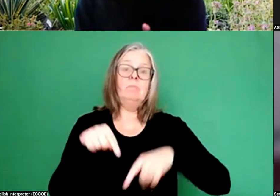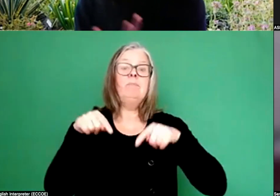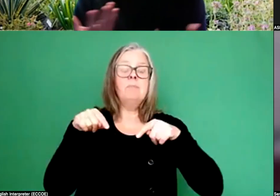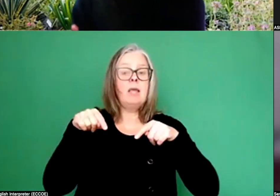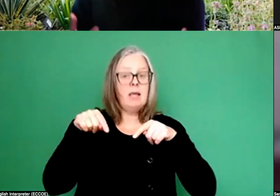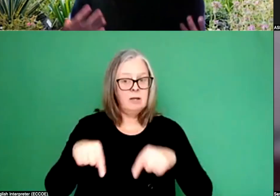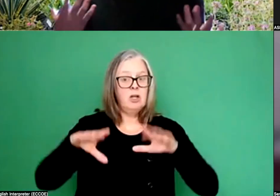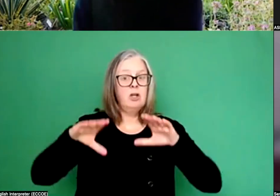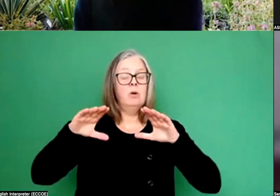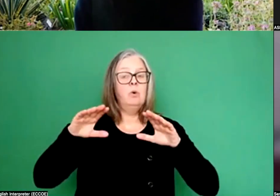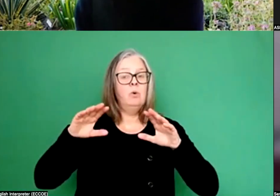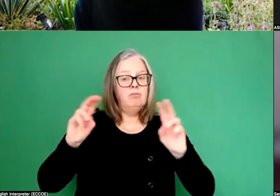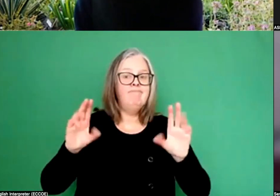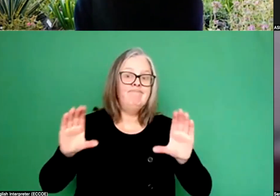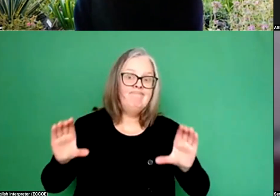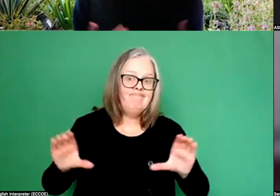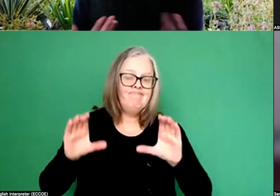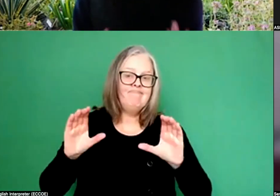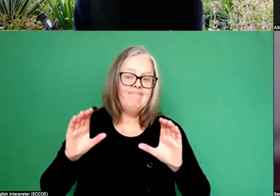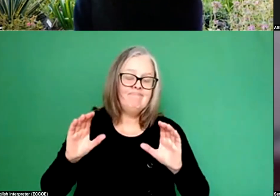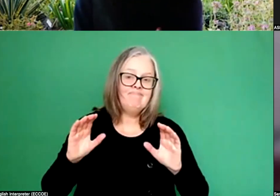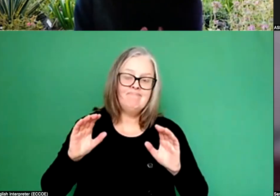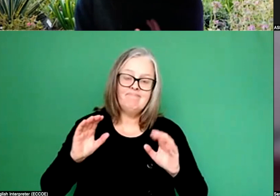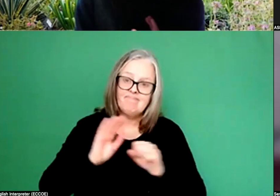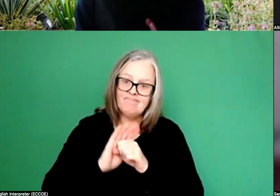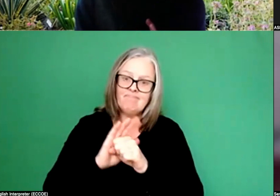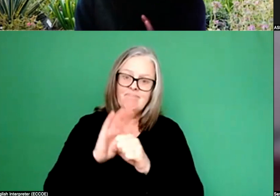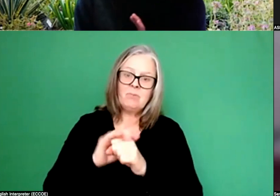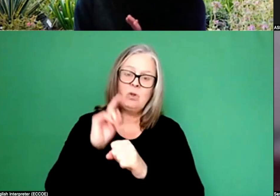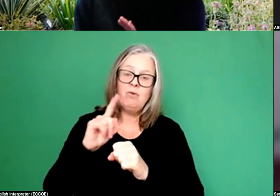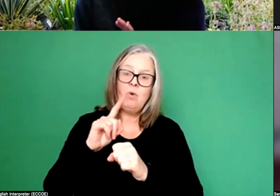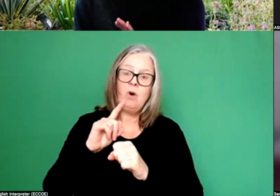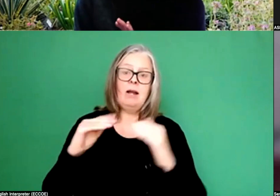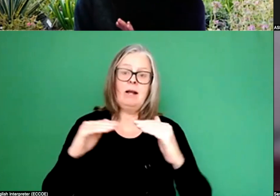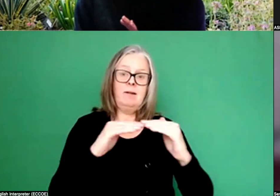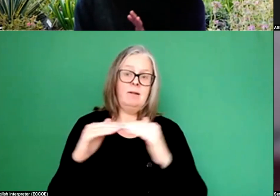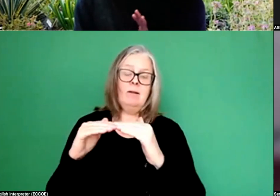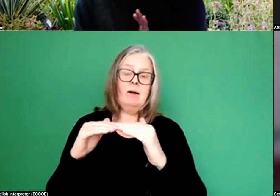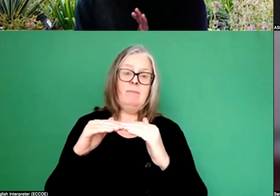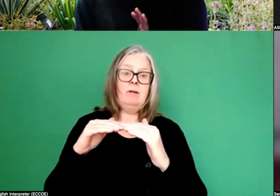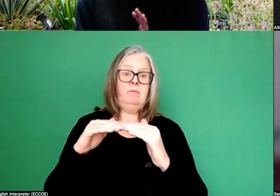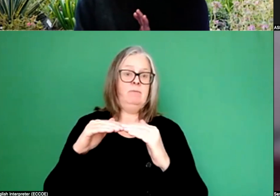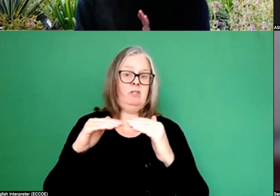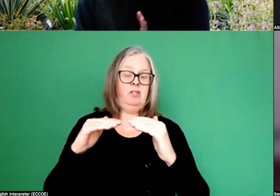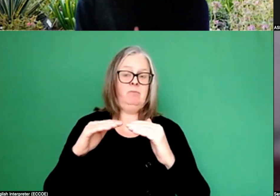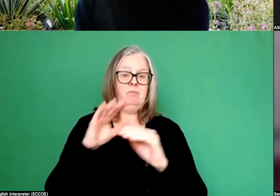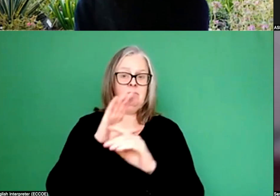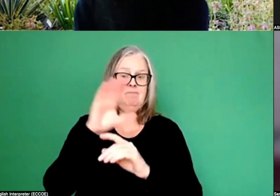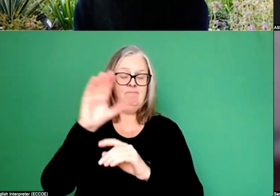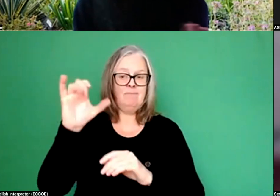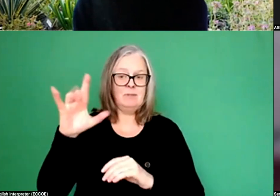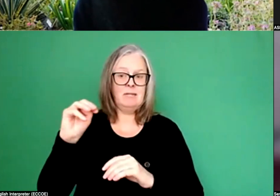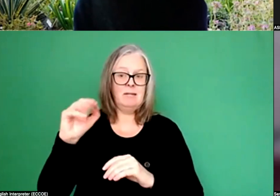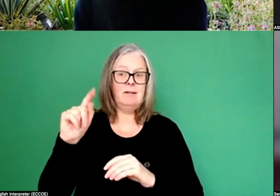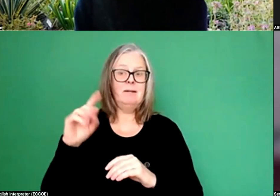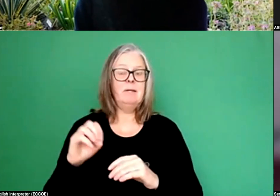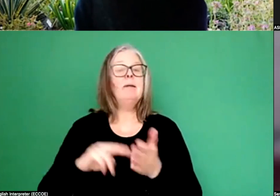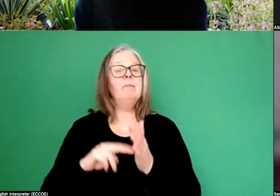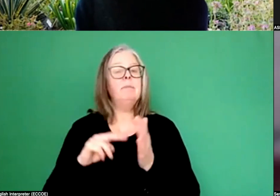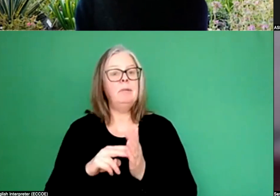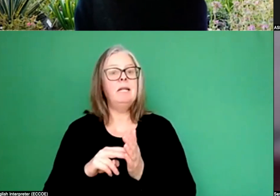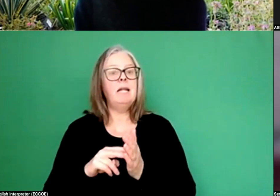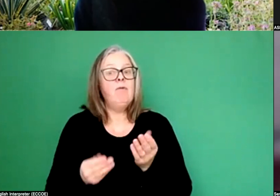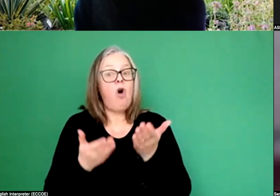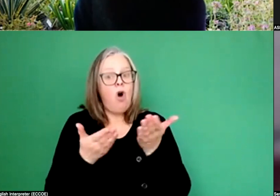that they are the solutions, you know, they offer the solutions, then, you know, that would shape different